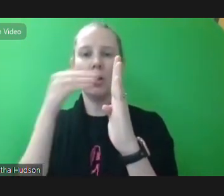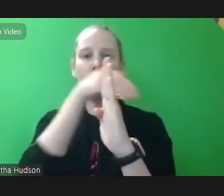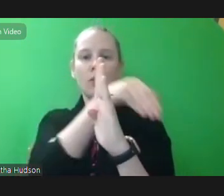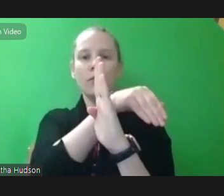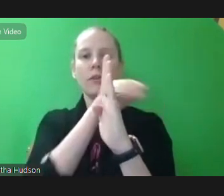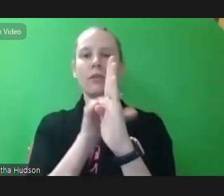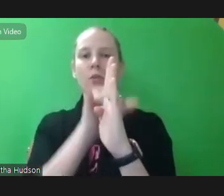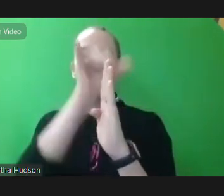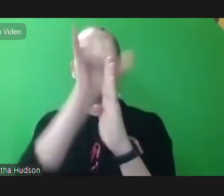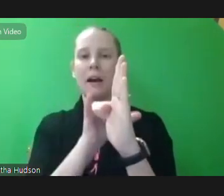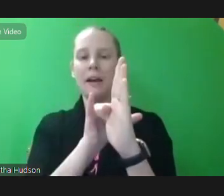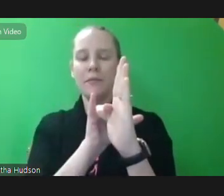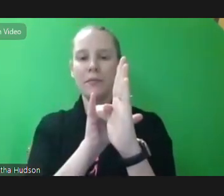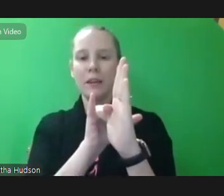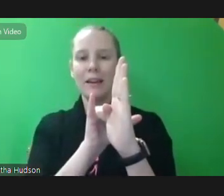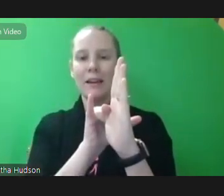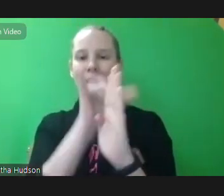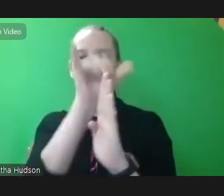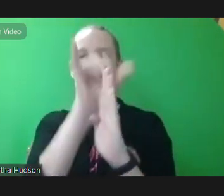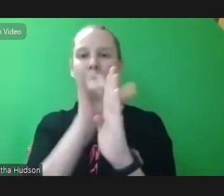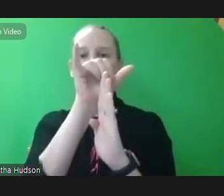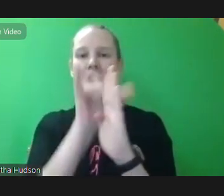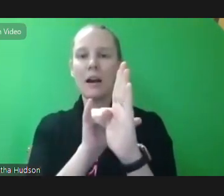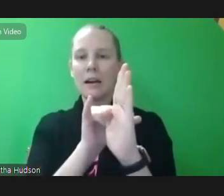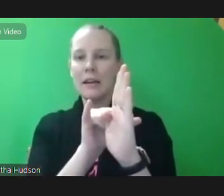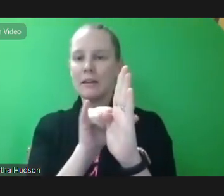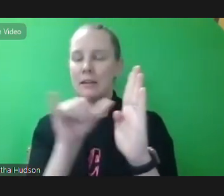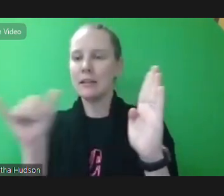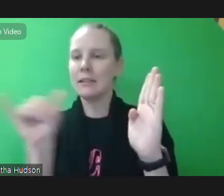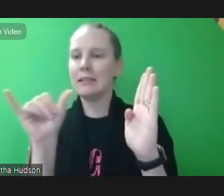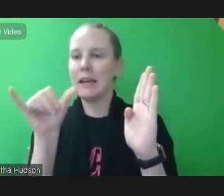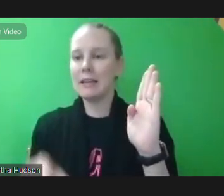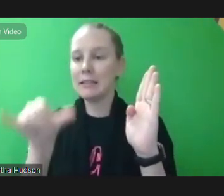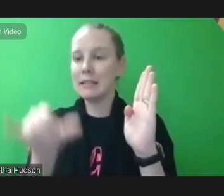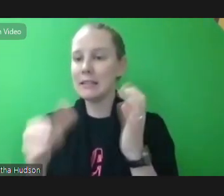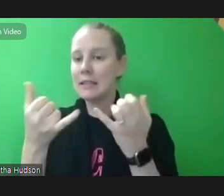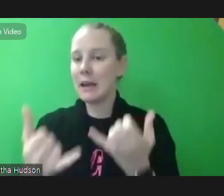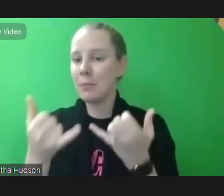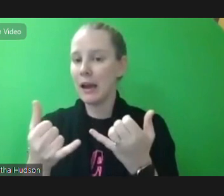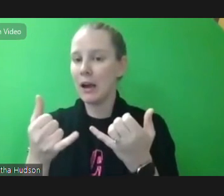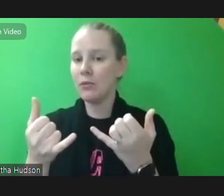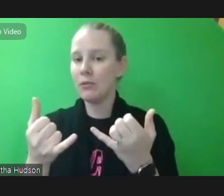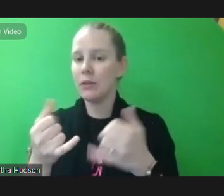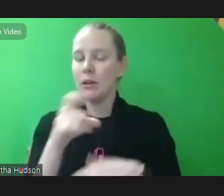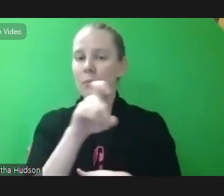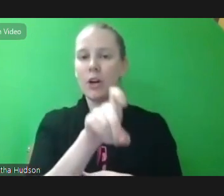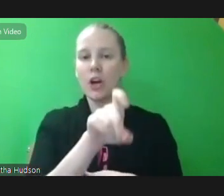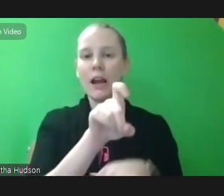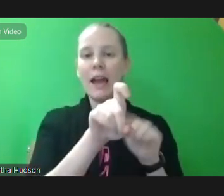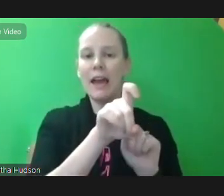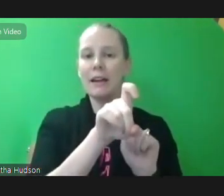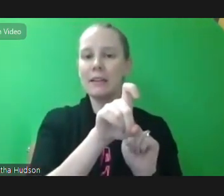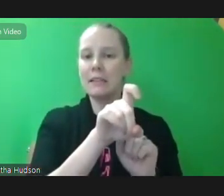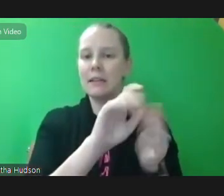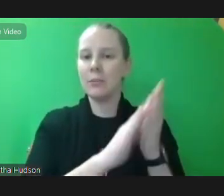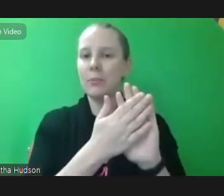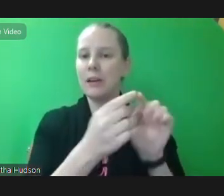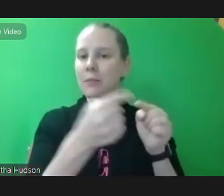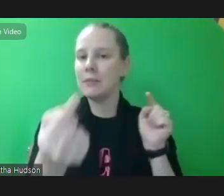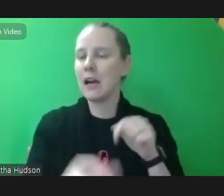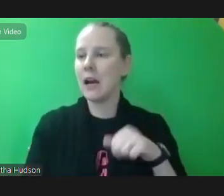for over the y, our y stays the same now, but our